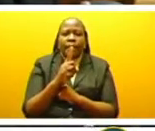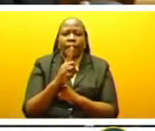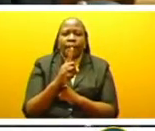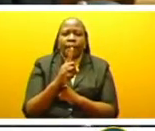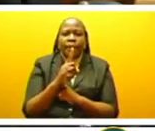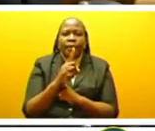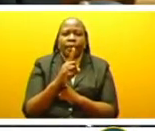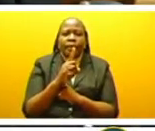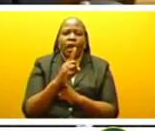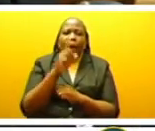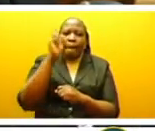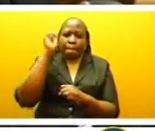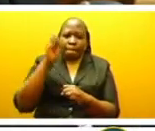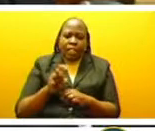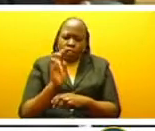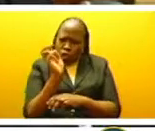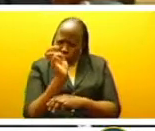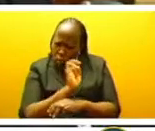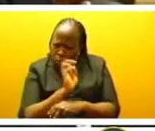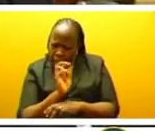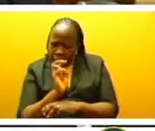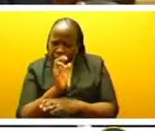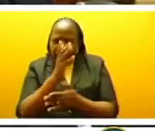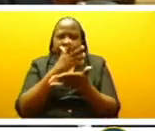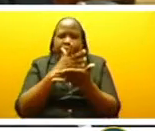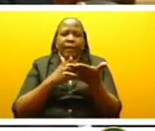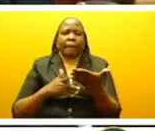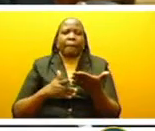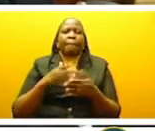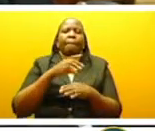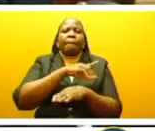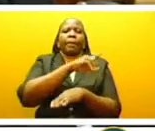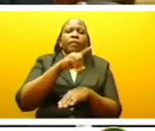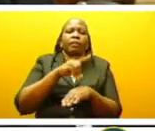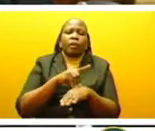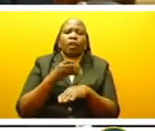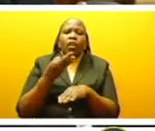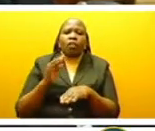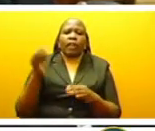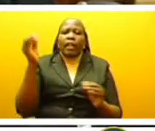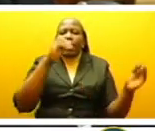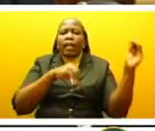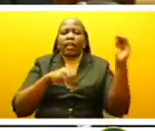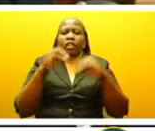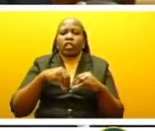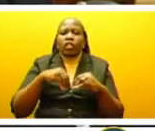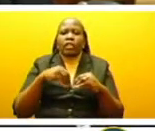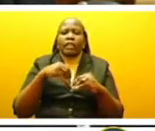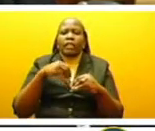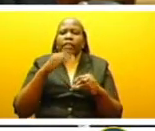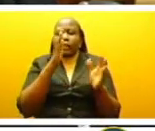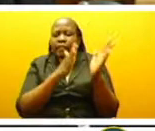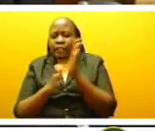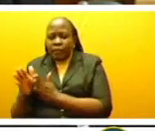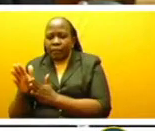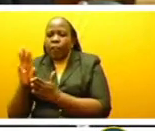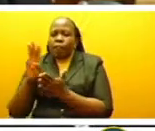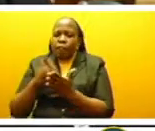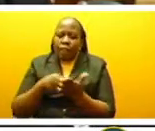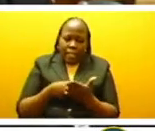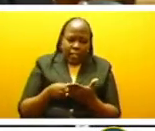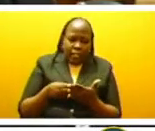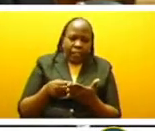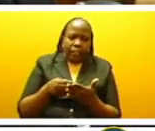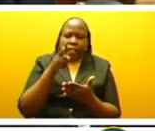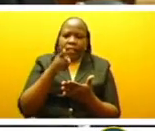to observe certain principles of the electoral system, failing which then an